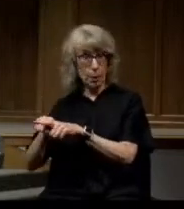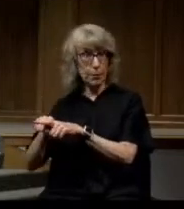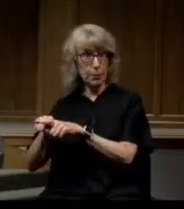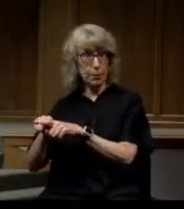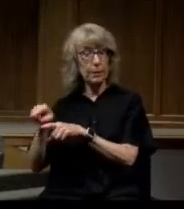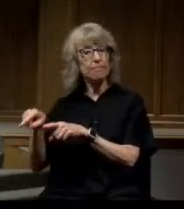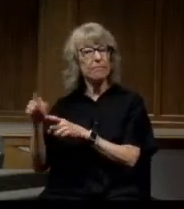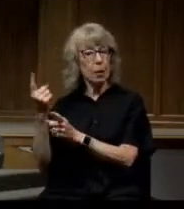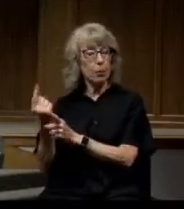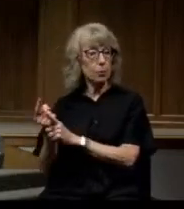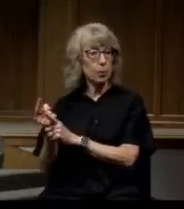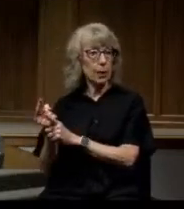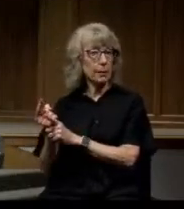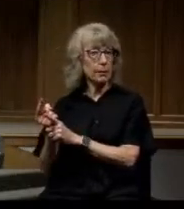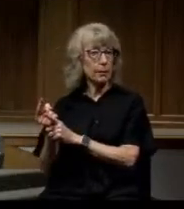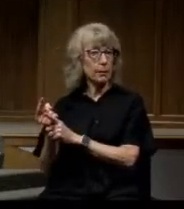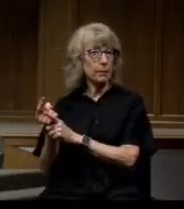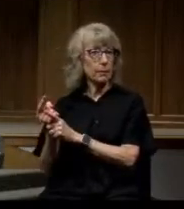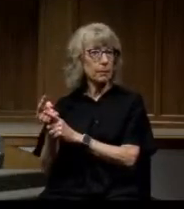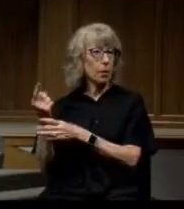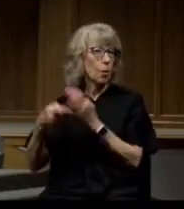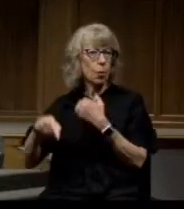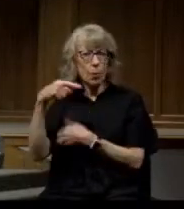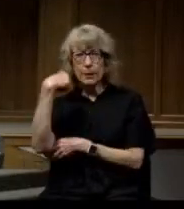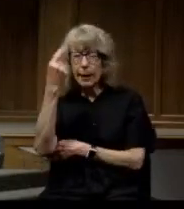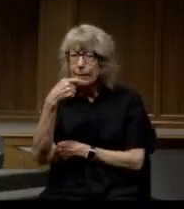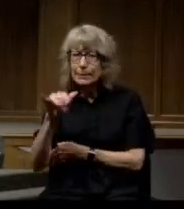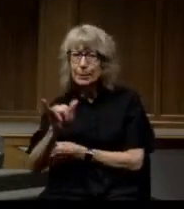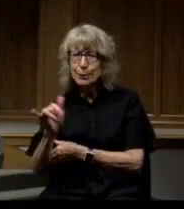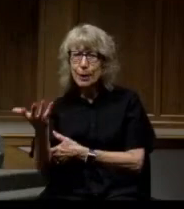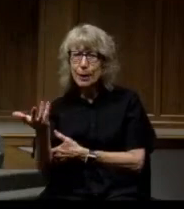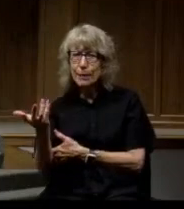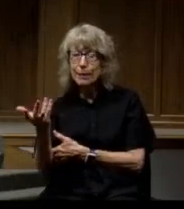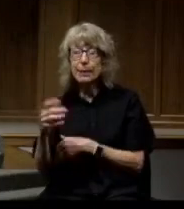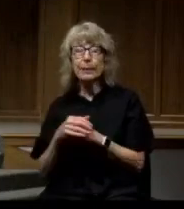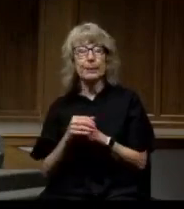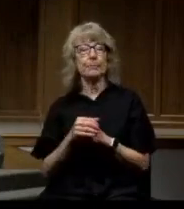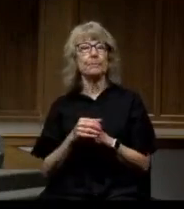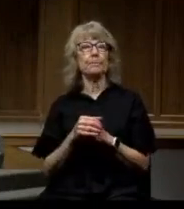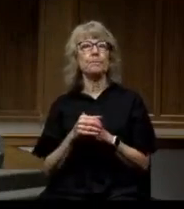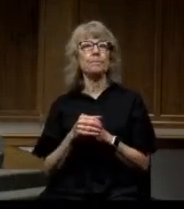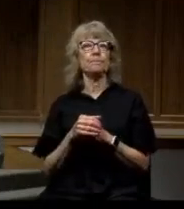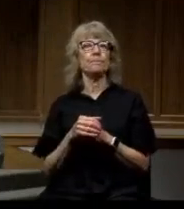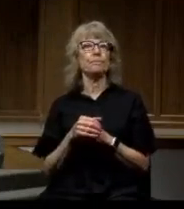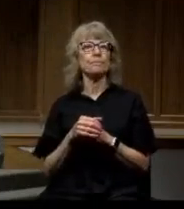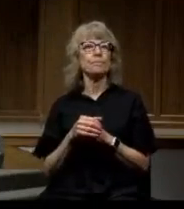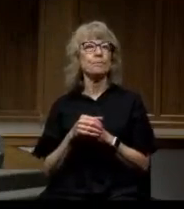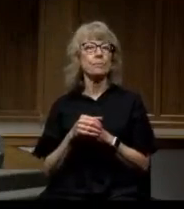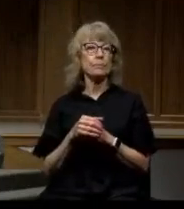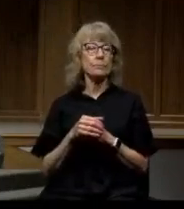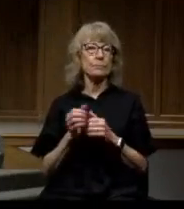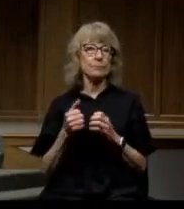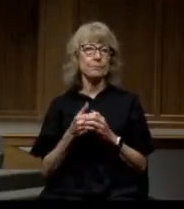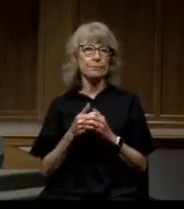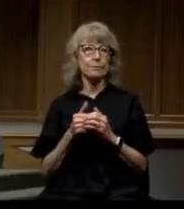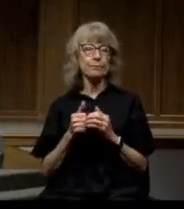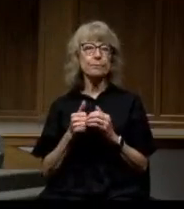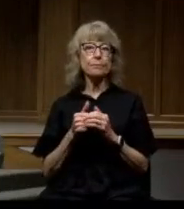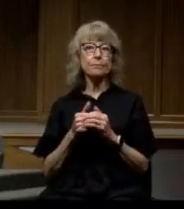I've been thinking, what would it look like if the older brother got it right? And so